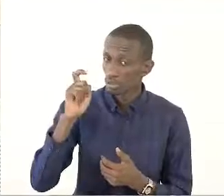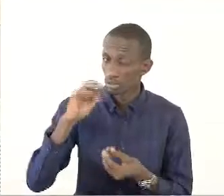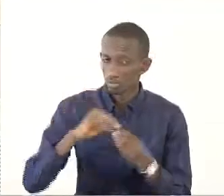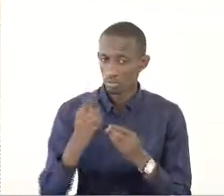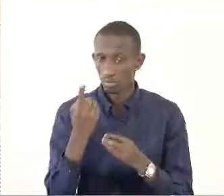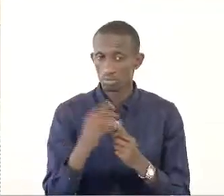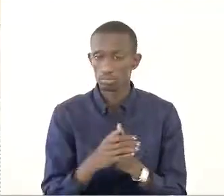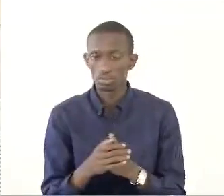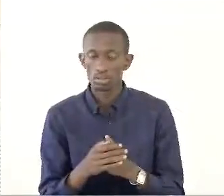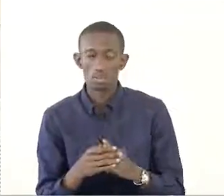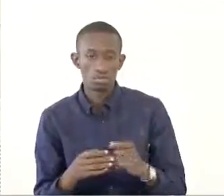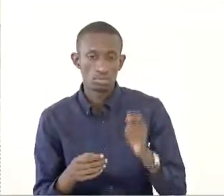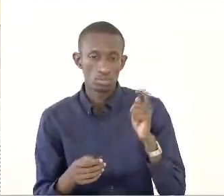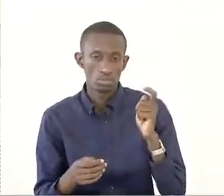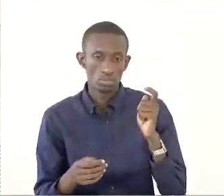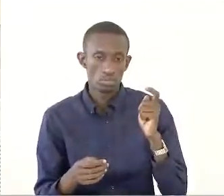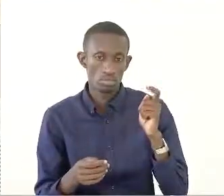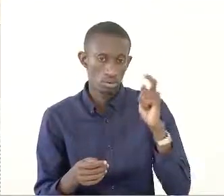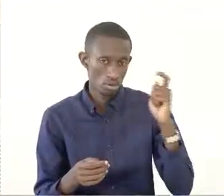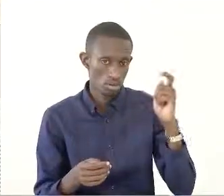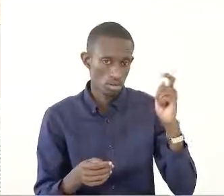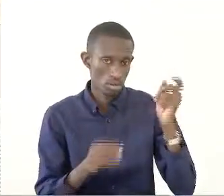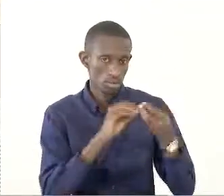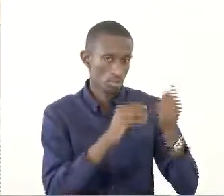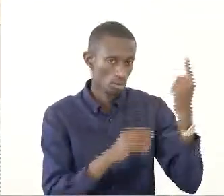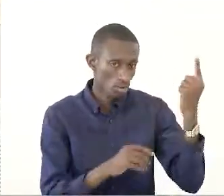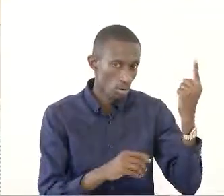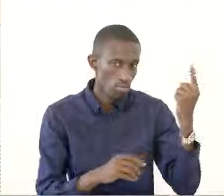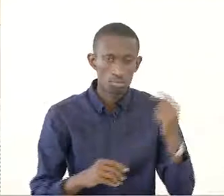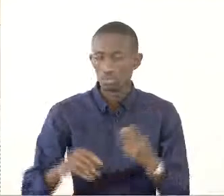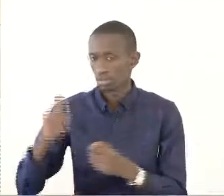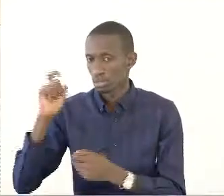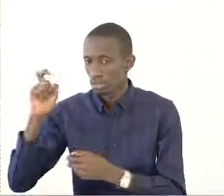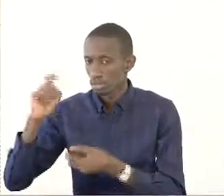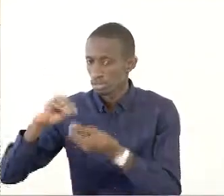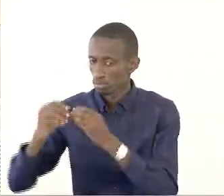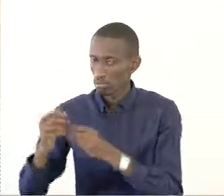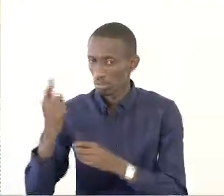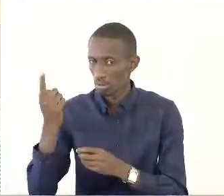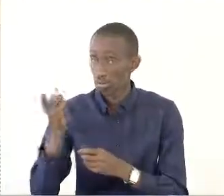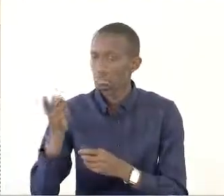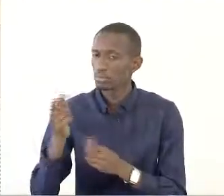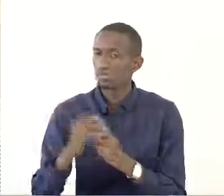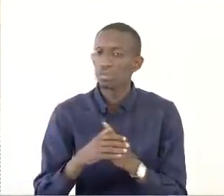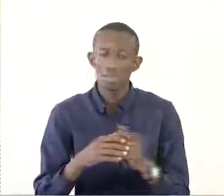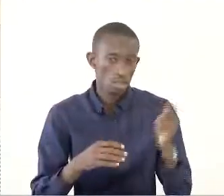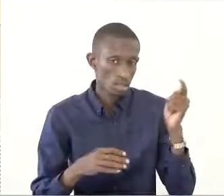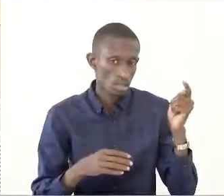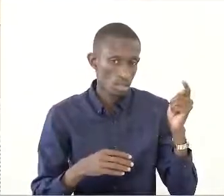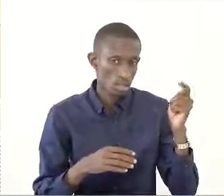and this is x. You may call number 1 or number 1 this one. This is where it is equal to -4, and this is